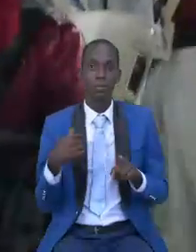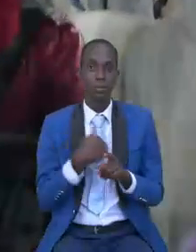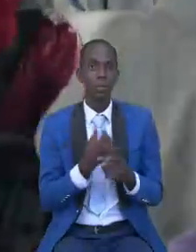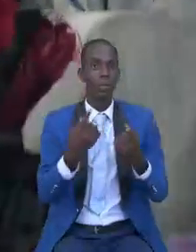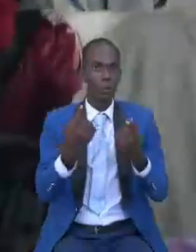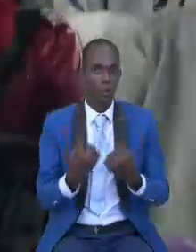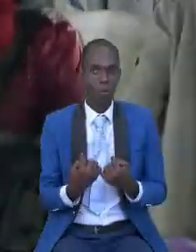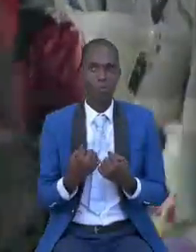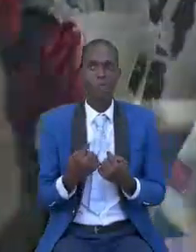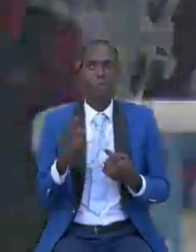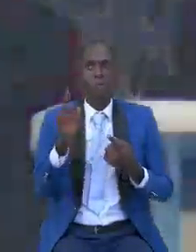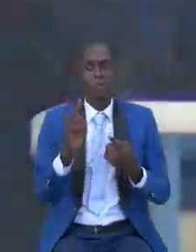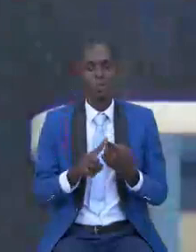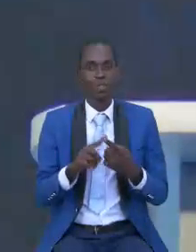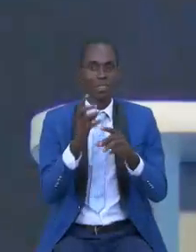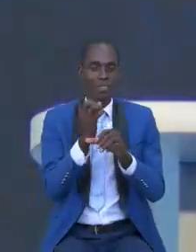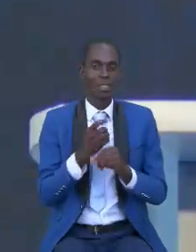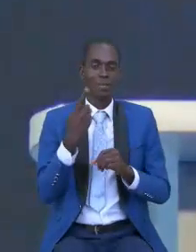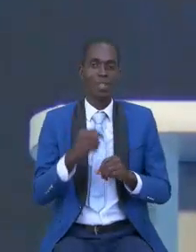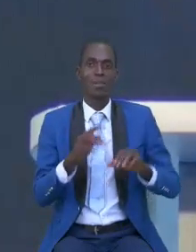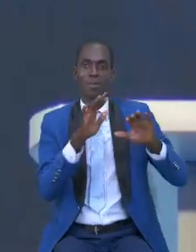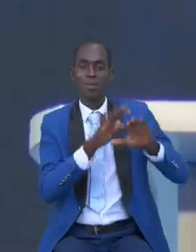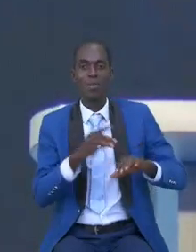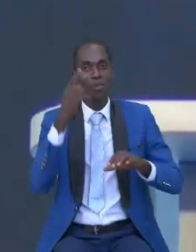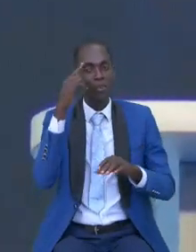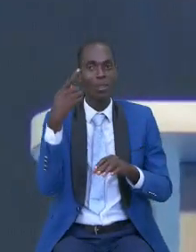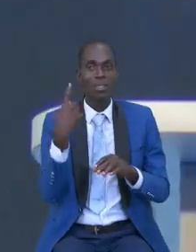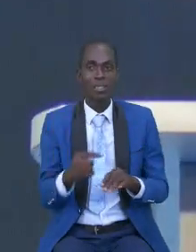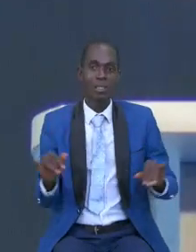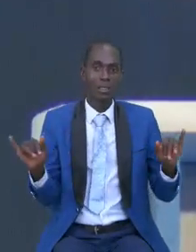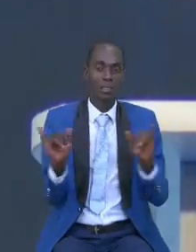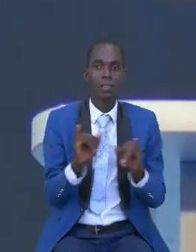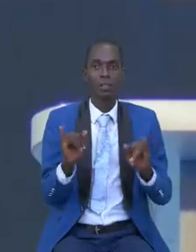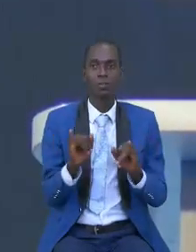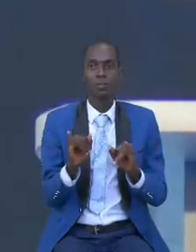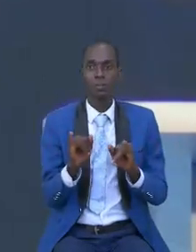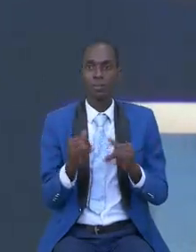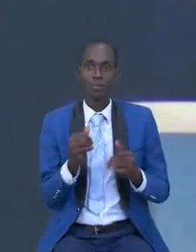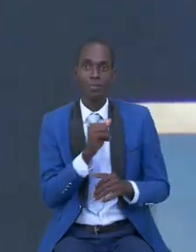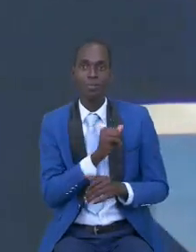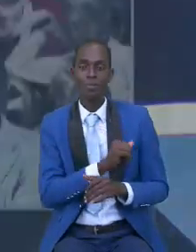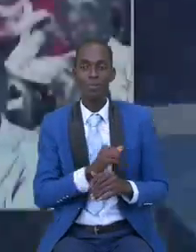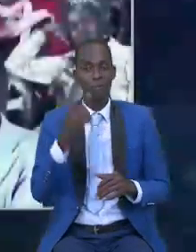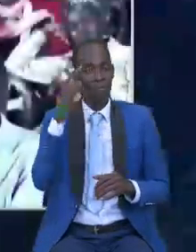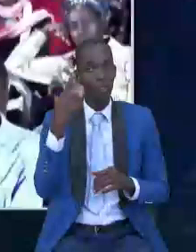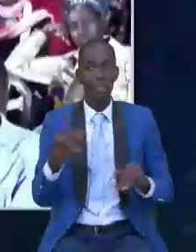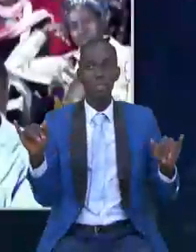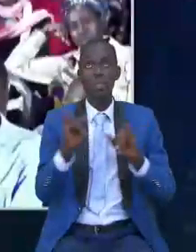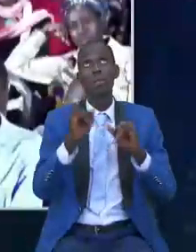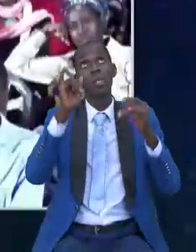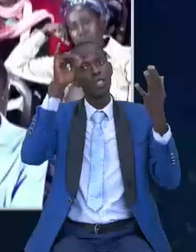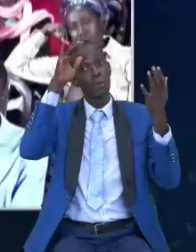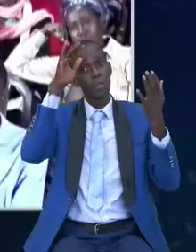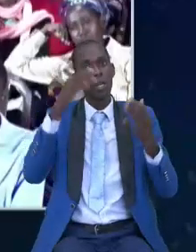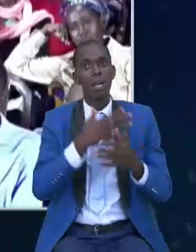the same attitude, with the same disposition, with the same expectation, and